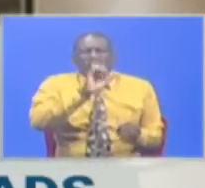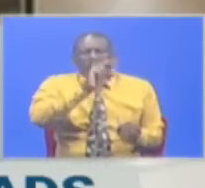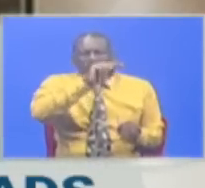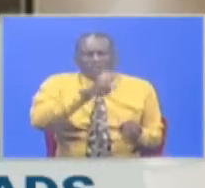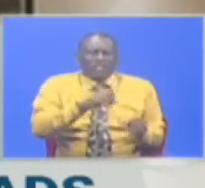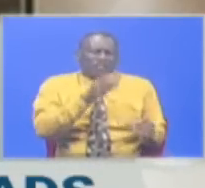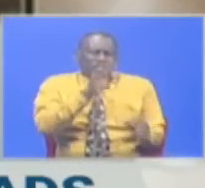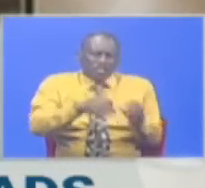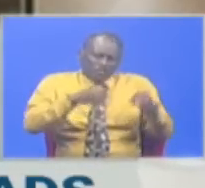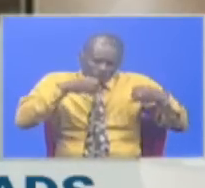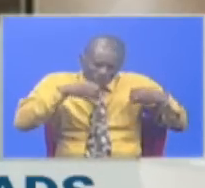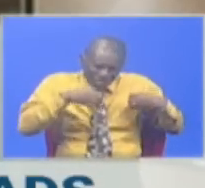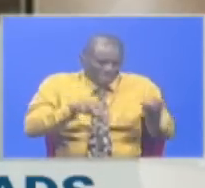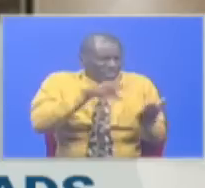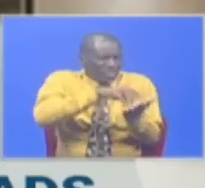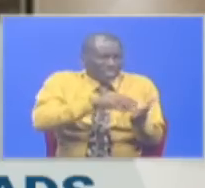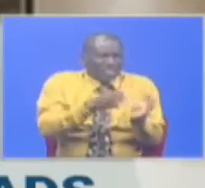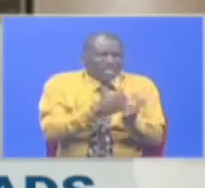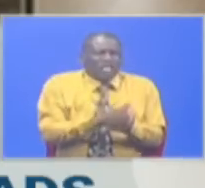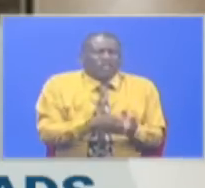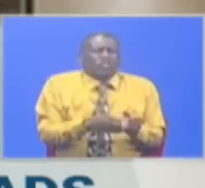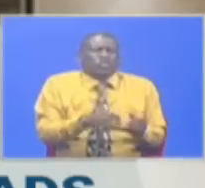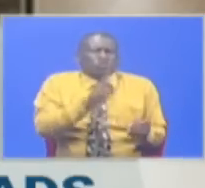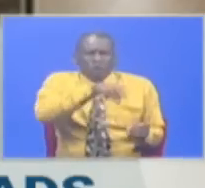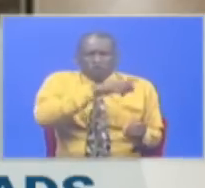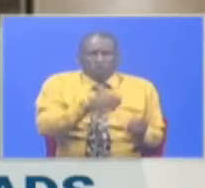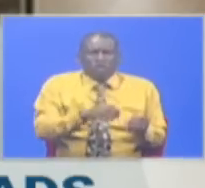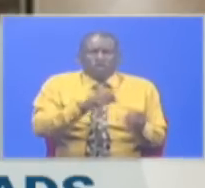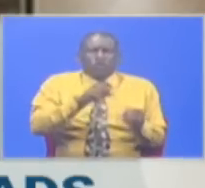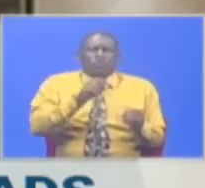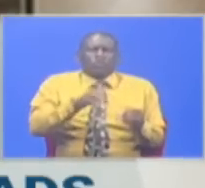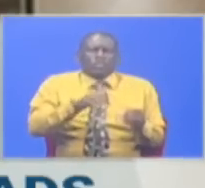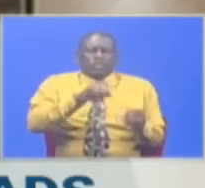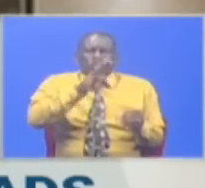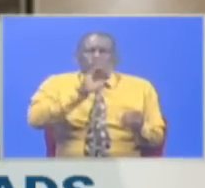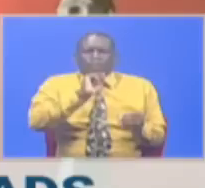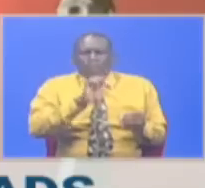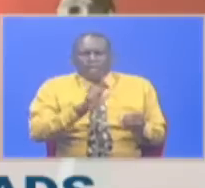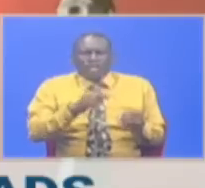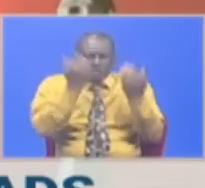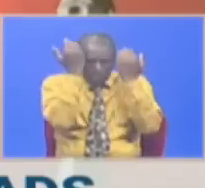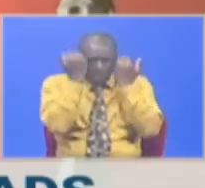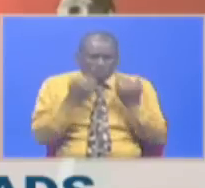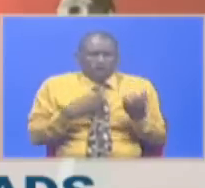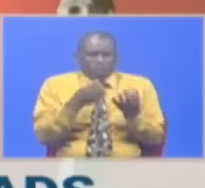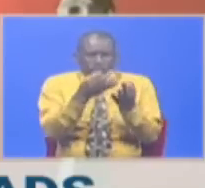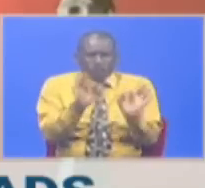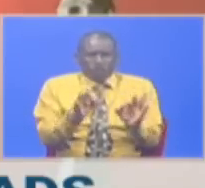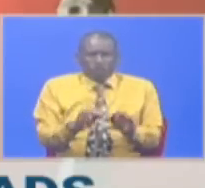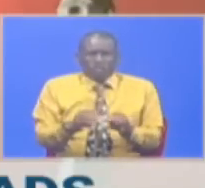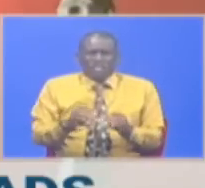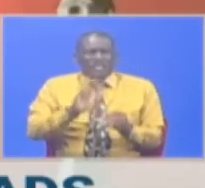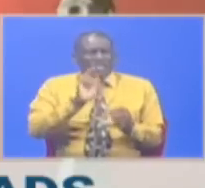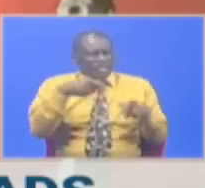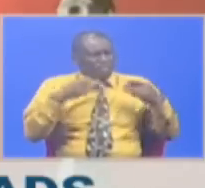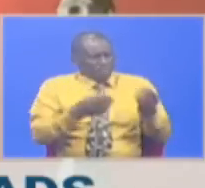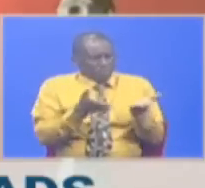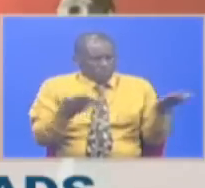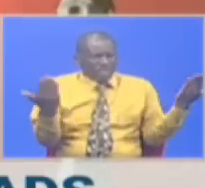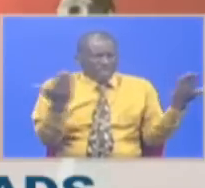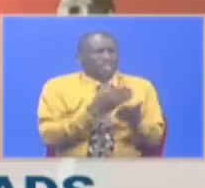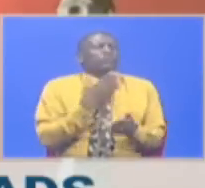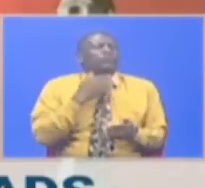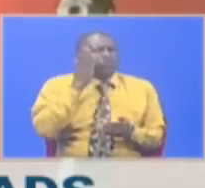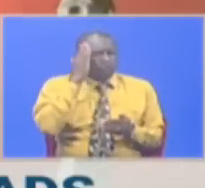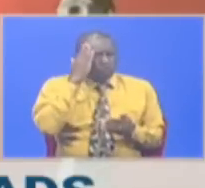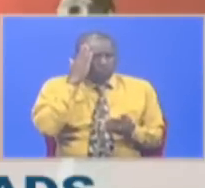guilty. Bail, the court has the discretion. All right. More importantly, Kenyans tonight wants to know, and I'll give you